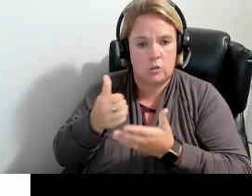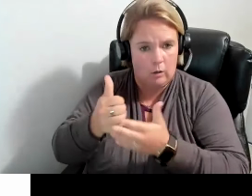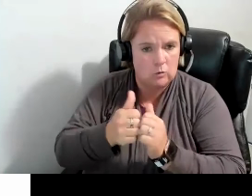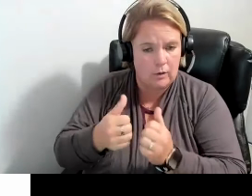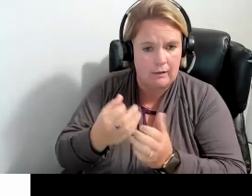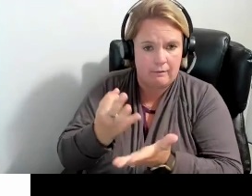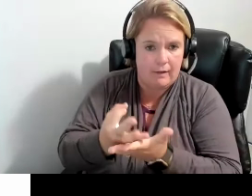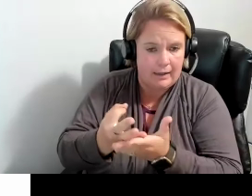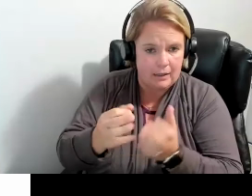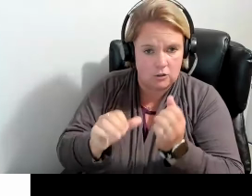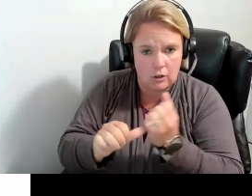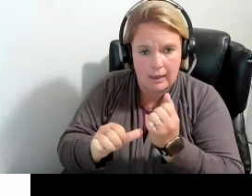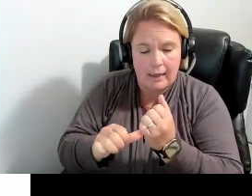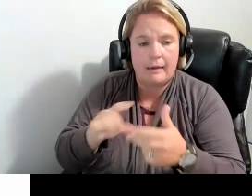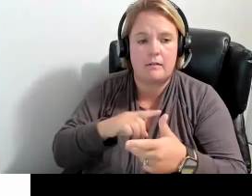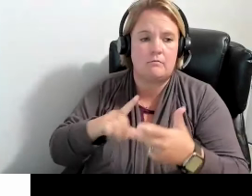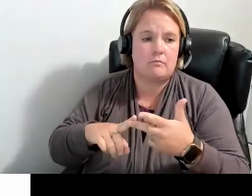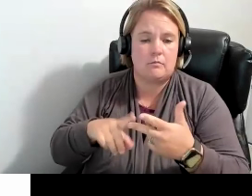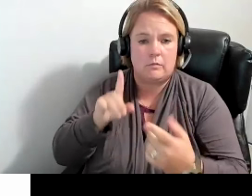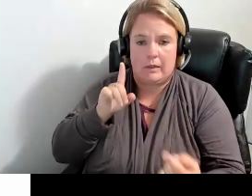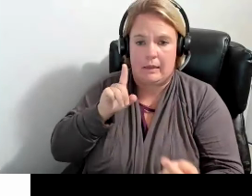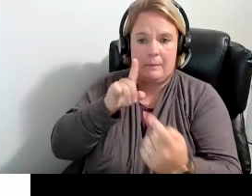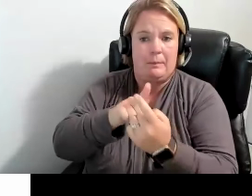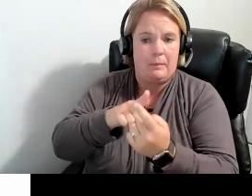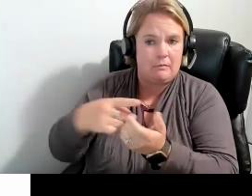aid. They meet and